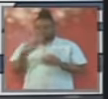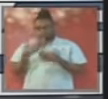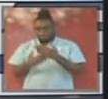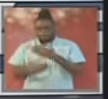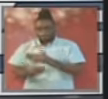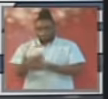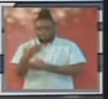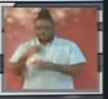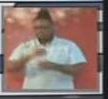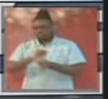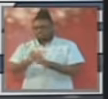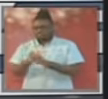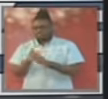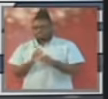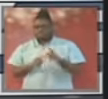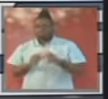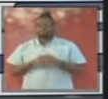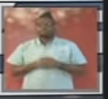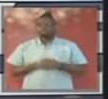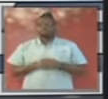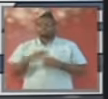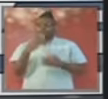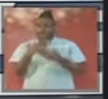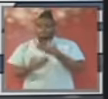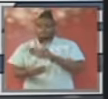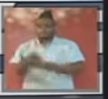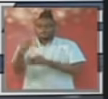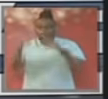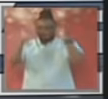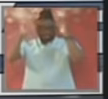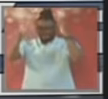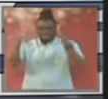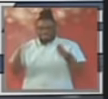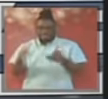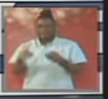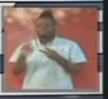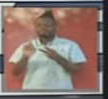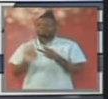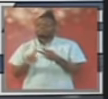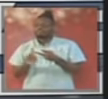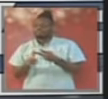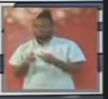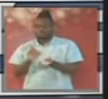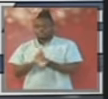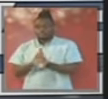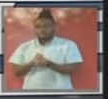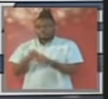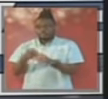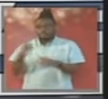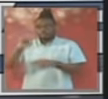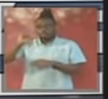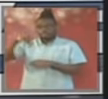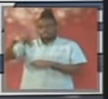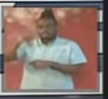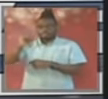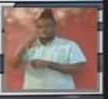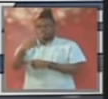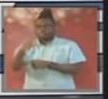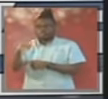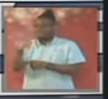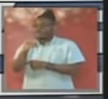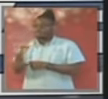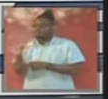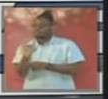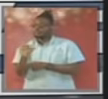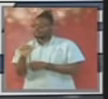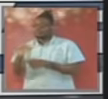Good morning, Honorable Minister, Dr. Wheeler from PAHO, and Candice, our Corporate Communications Manager.